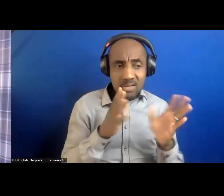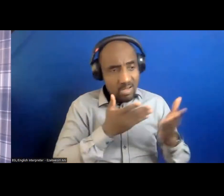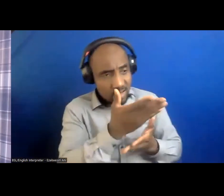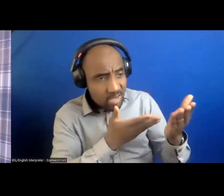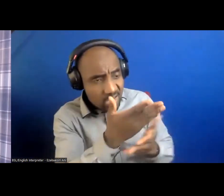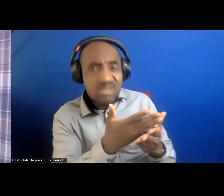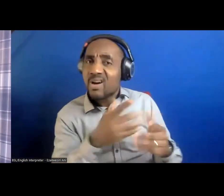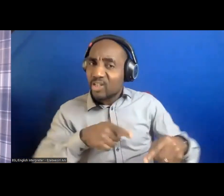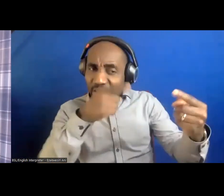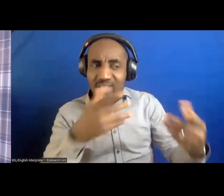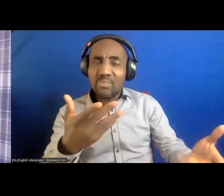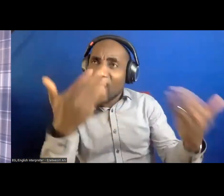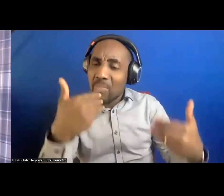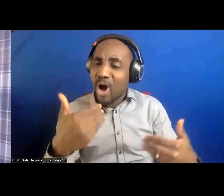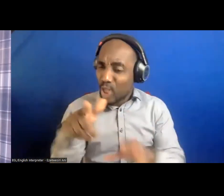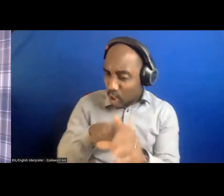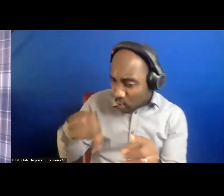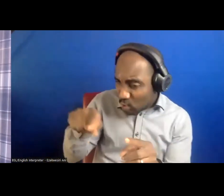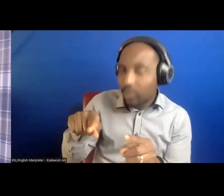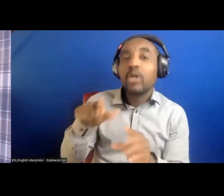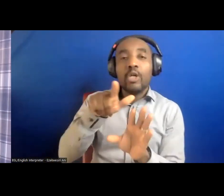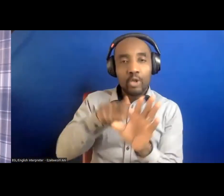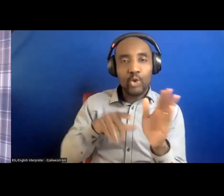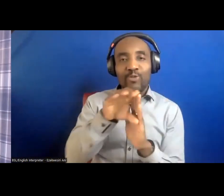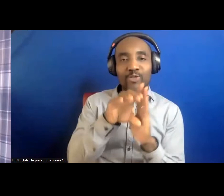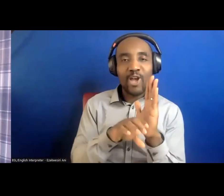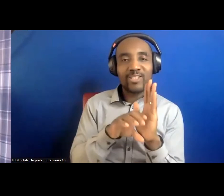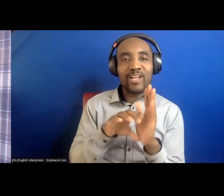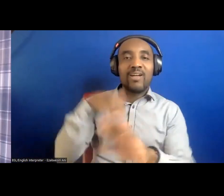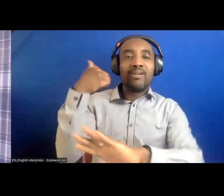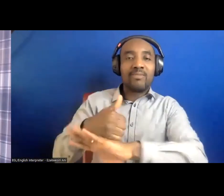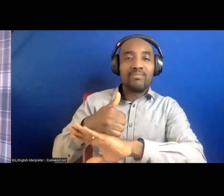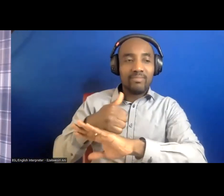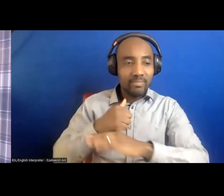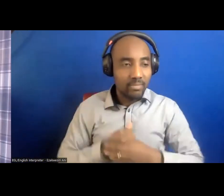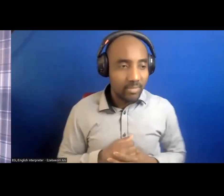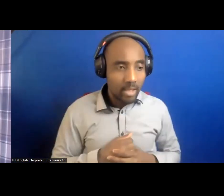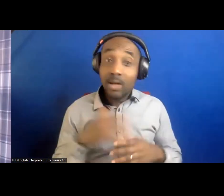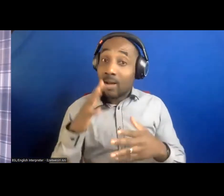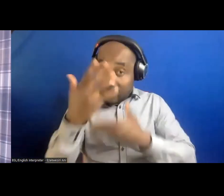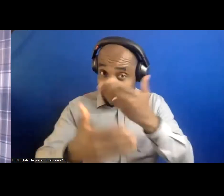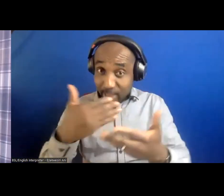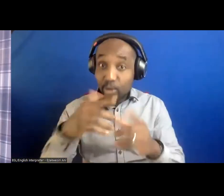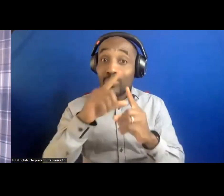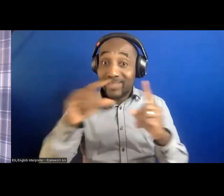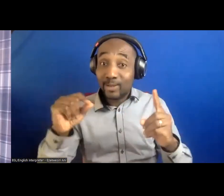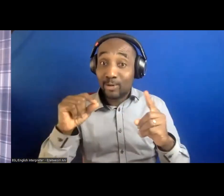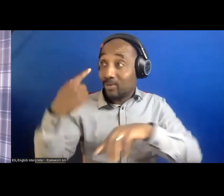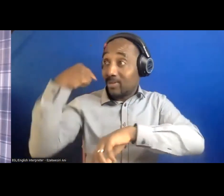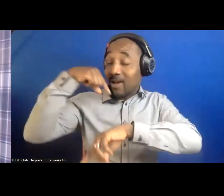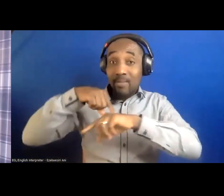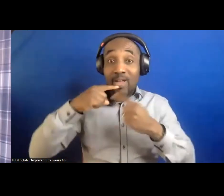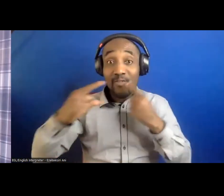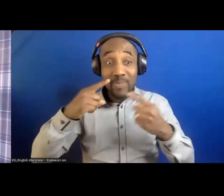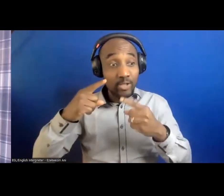born. All I would say to you is, it's the great, wonderful thing about the interactive digital age of information to simply